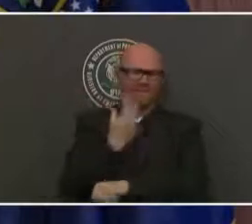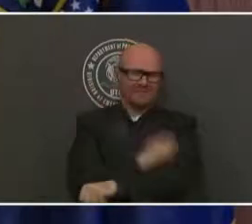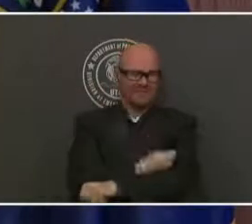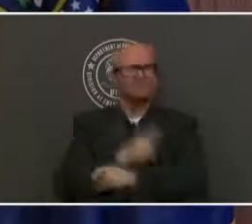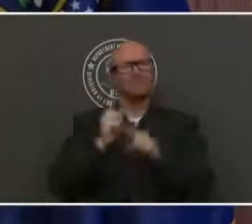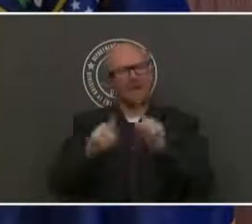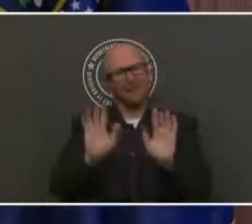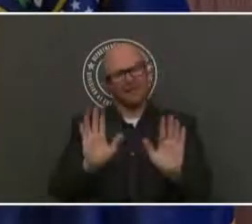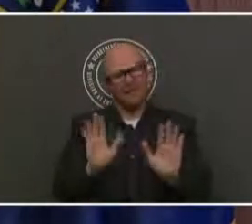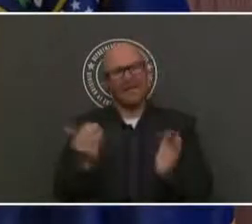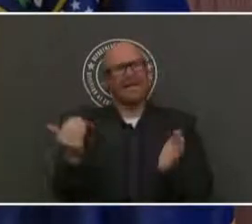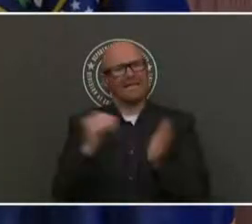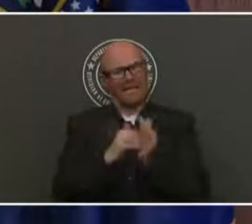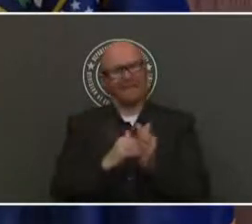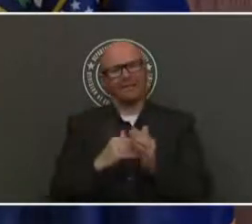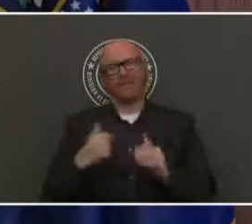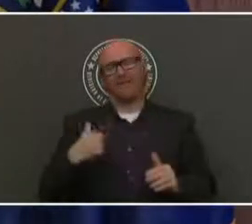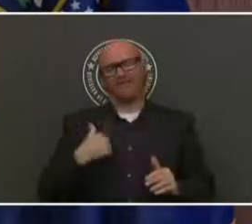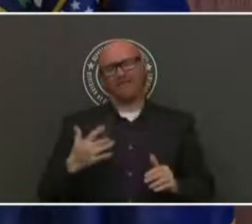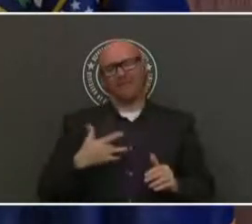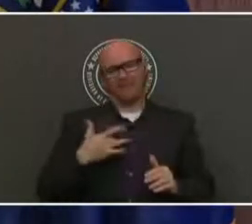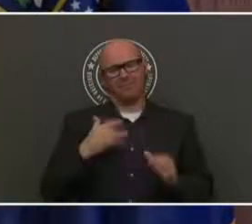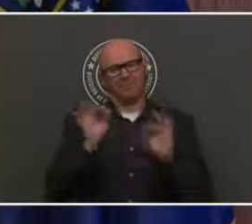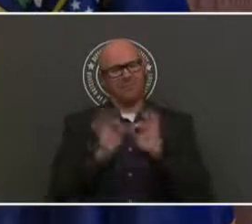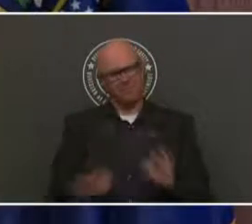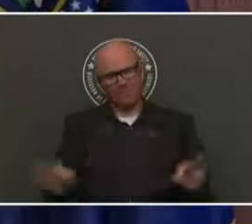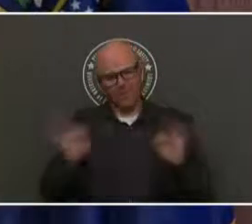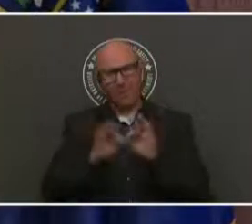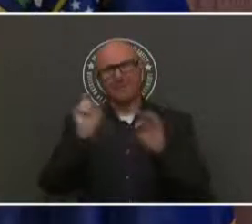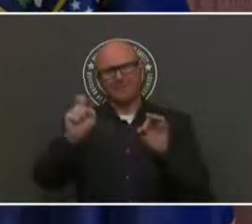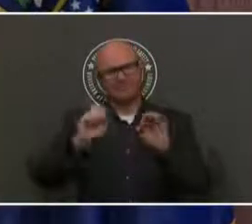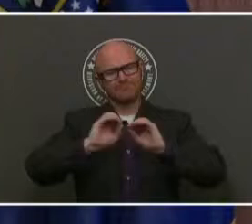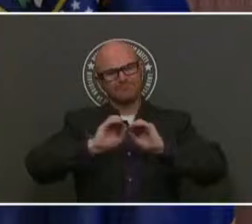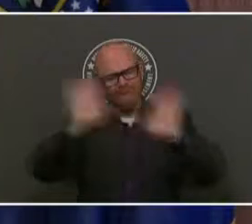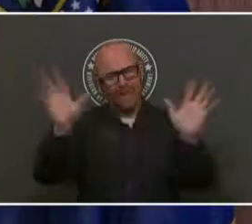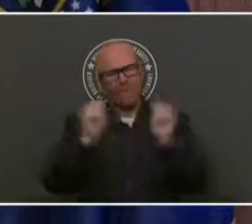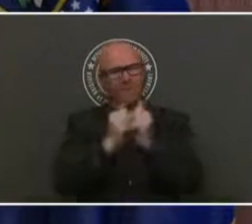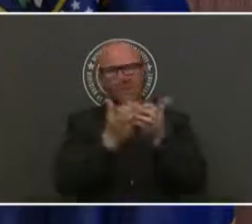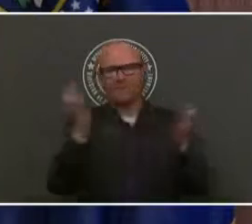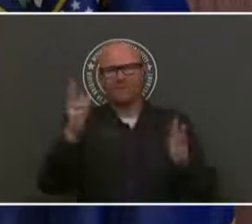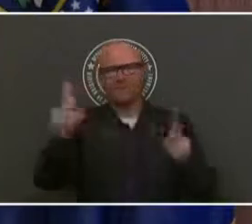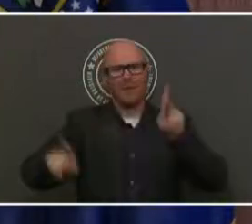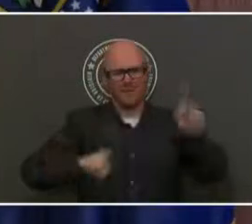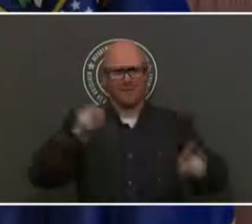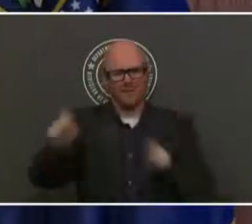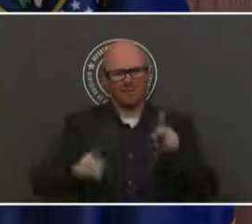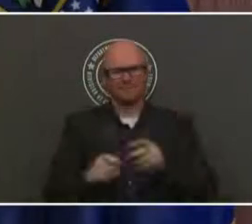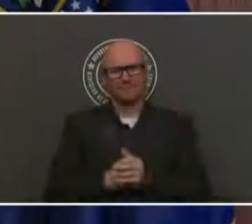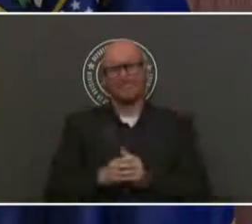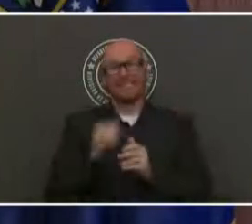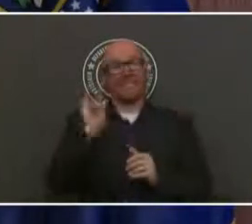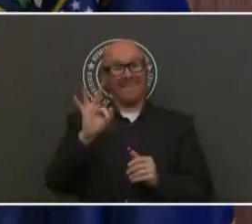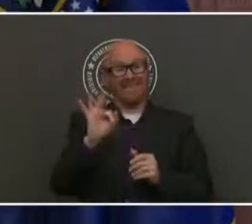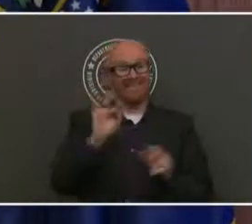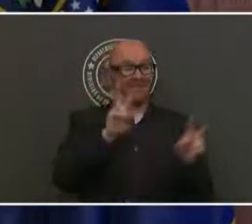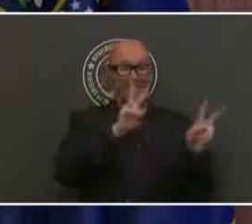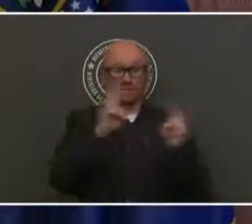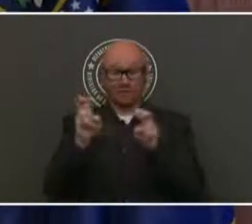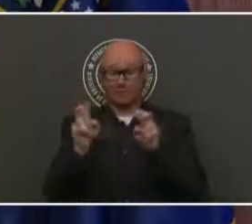hey, again, fully transparent to the public by saying, hey, look, this is an issue. It's something we're concerned